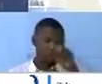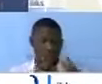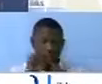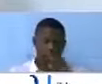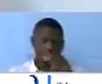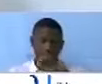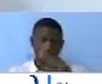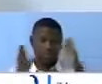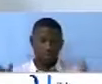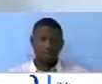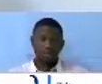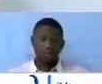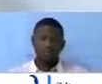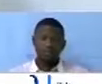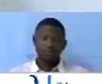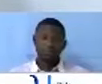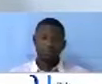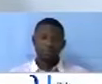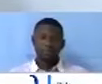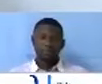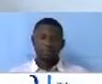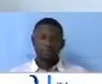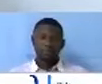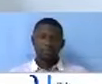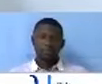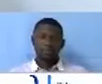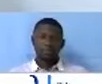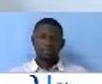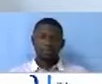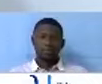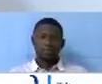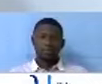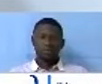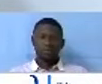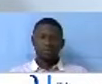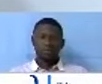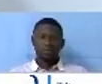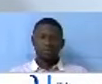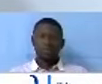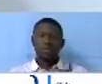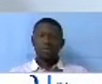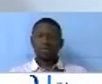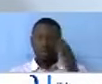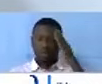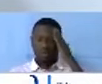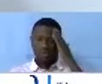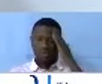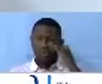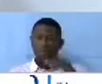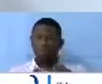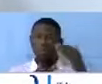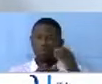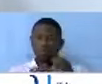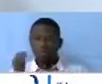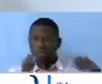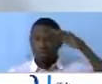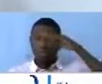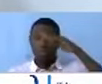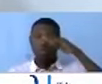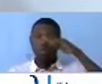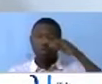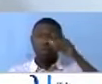When you talk about authority, yes. As far as I know, the most senior at the time was